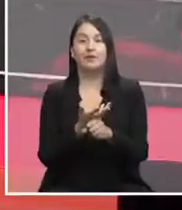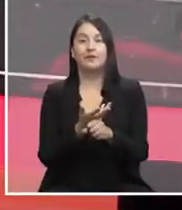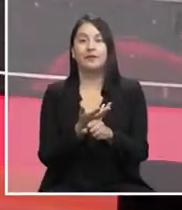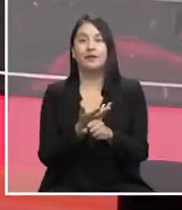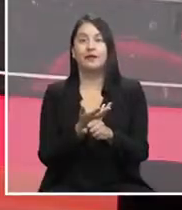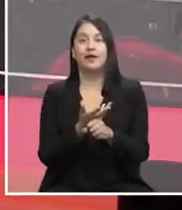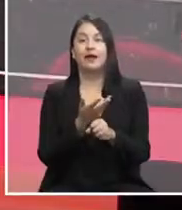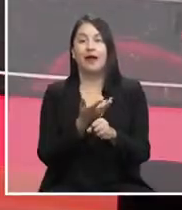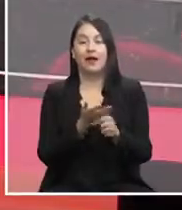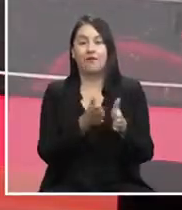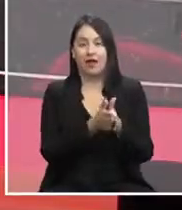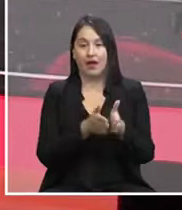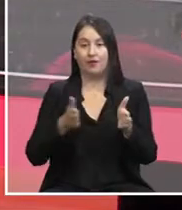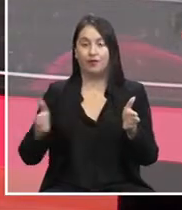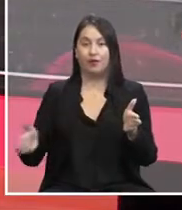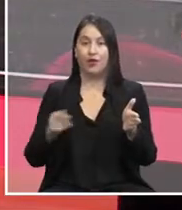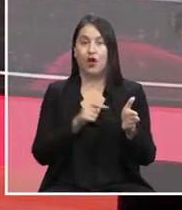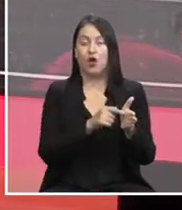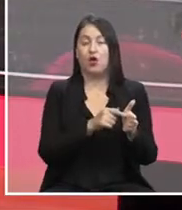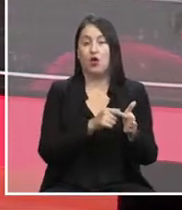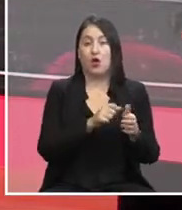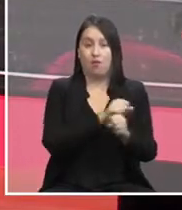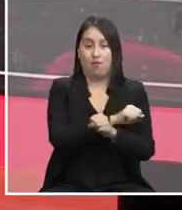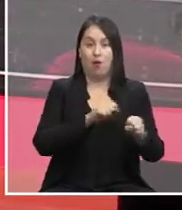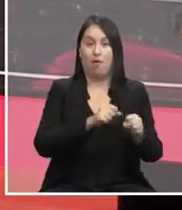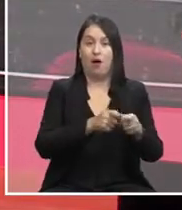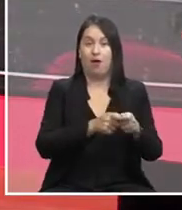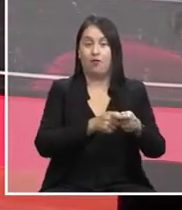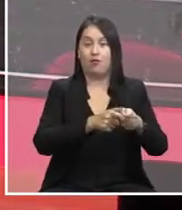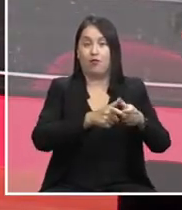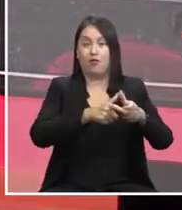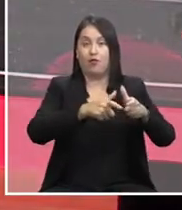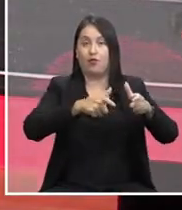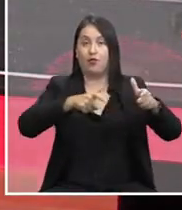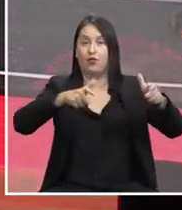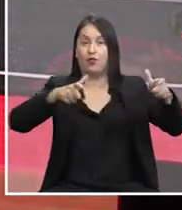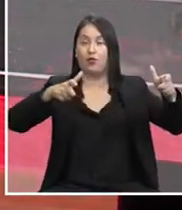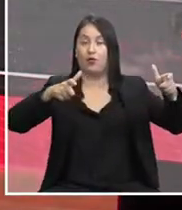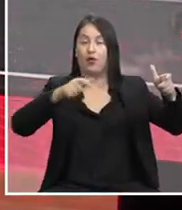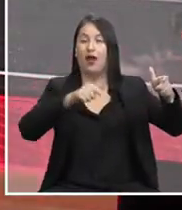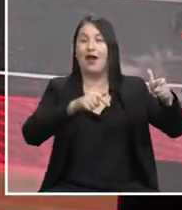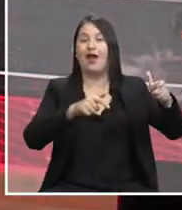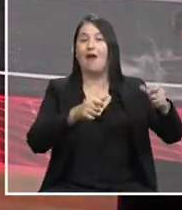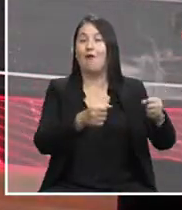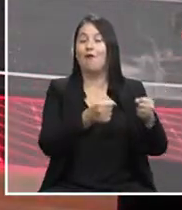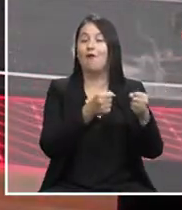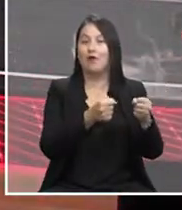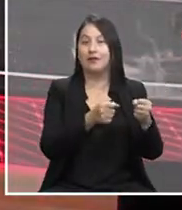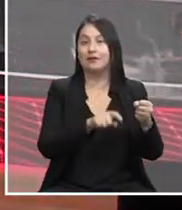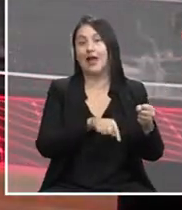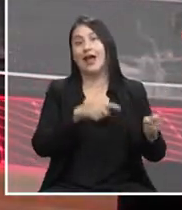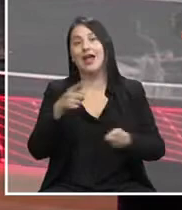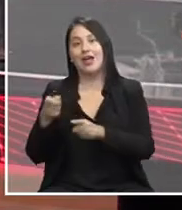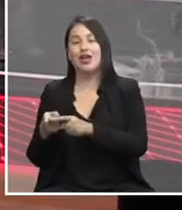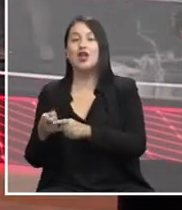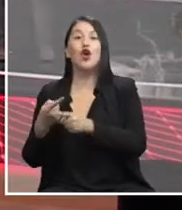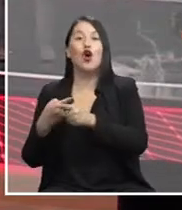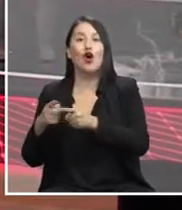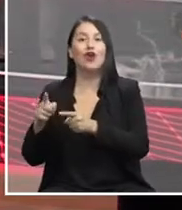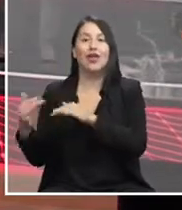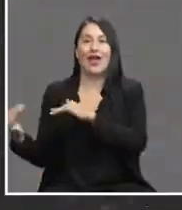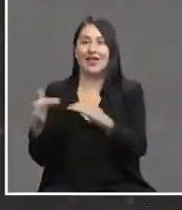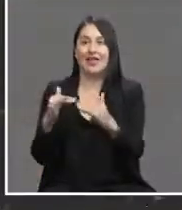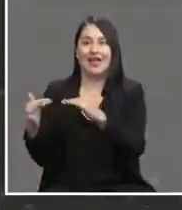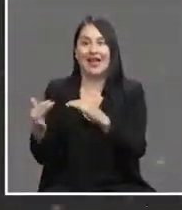know, the high-intensity war and the other war that we observe today, all the civilian